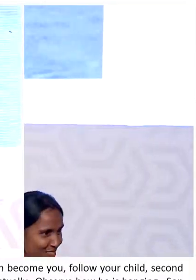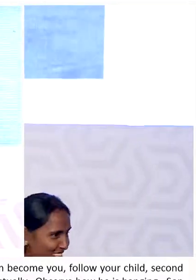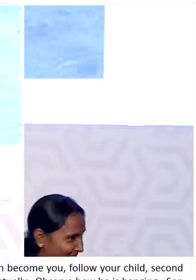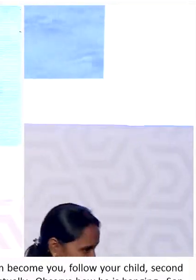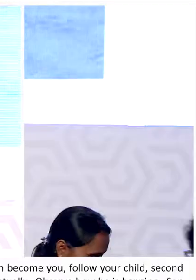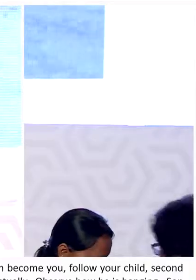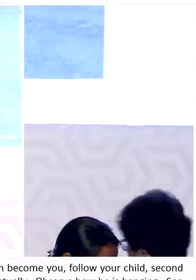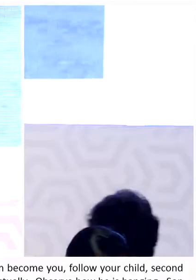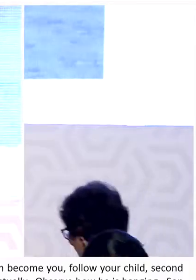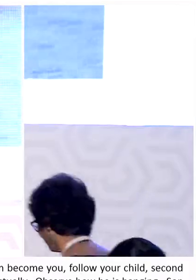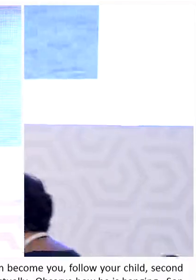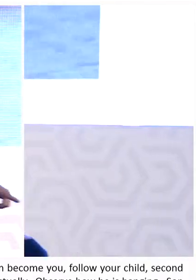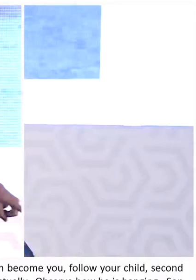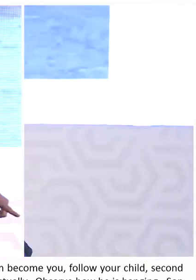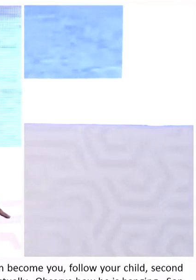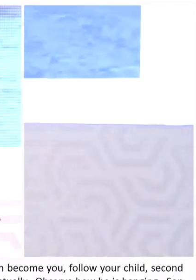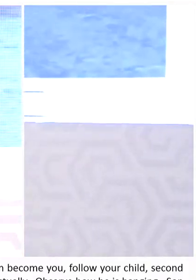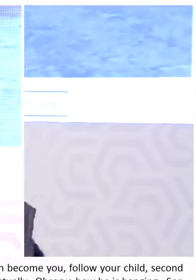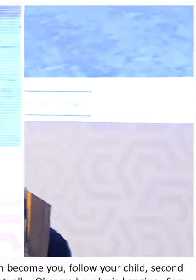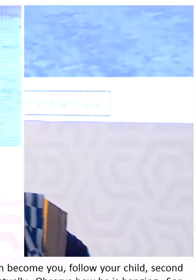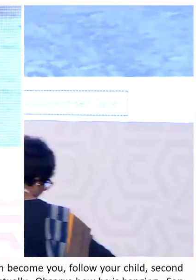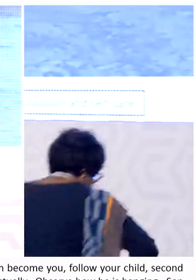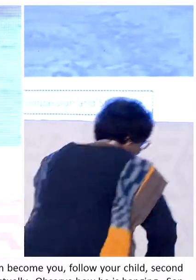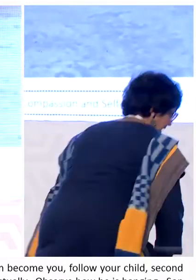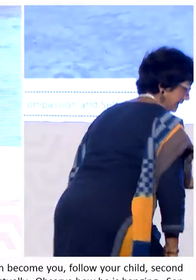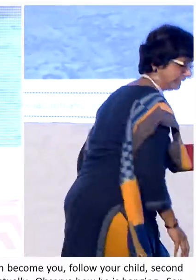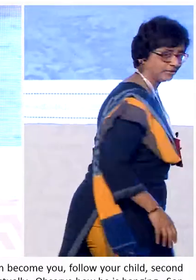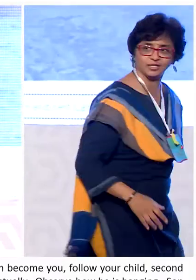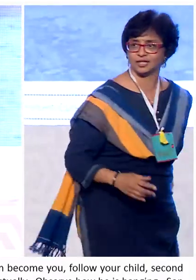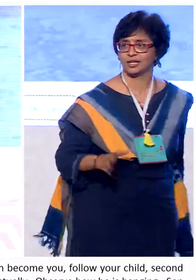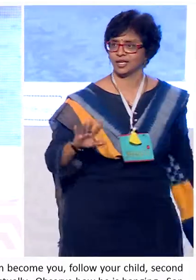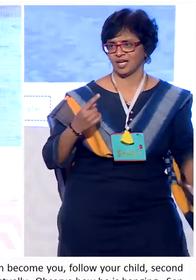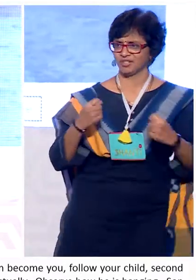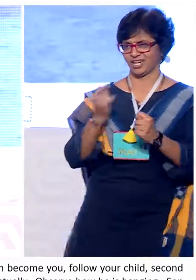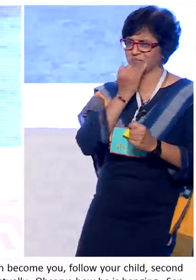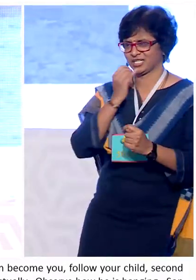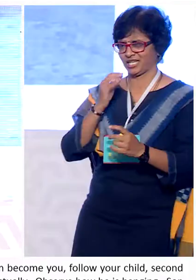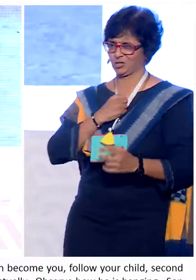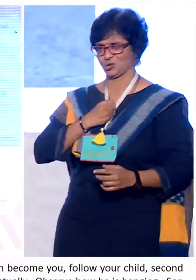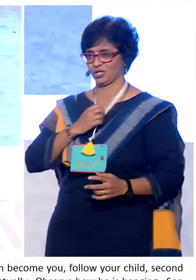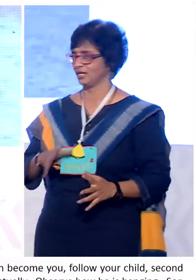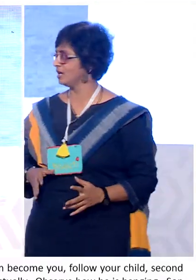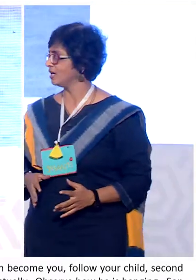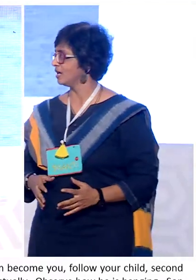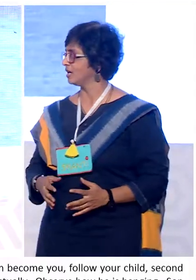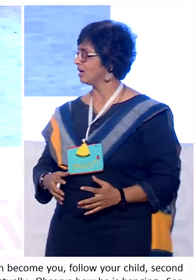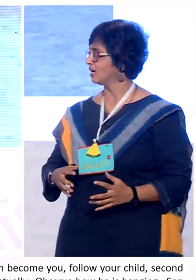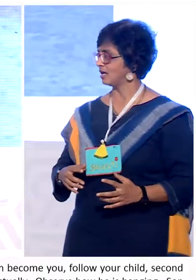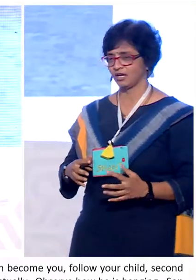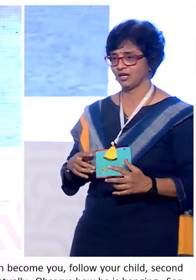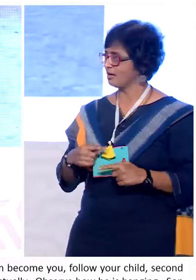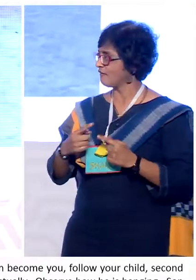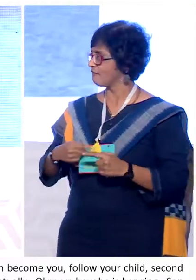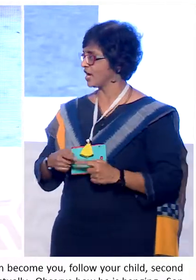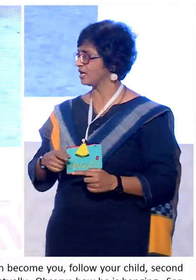you can't learn. Okay. When you ride a horse like this, you rock your hips in rhythm. Anything that makes you rock